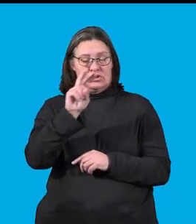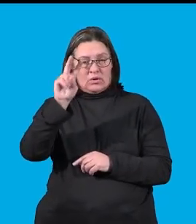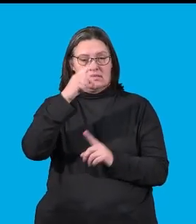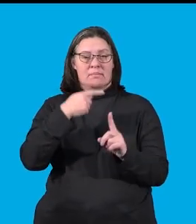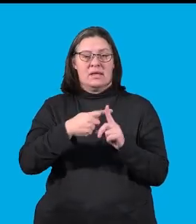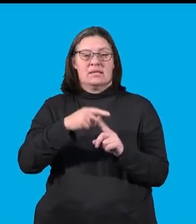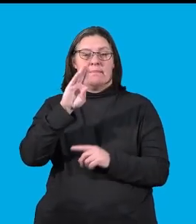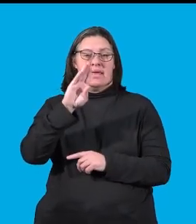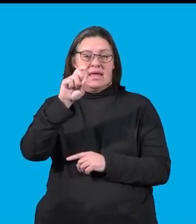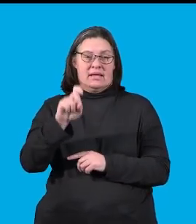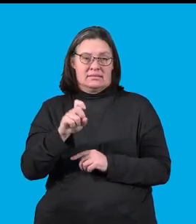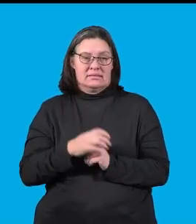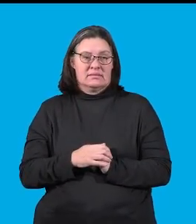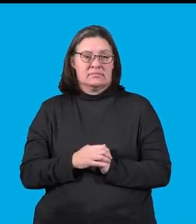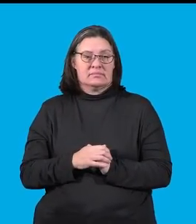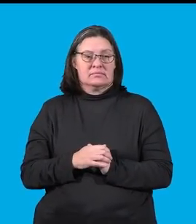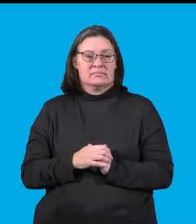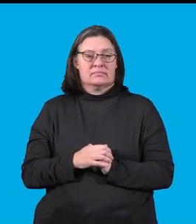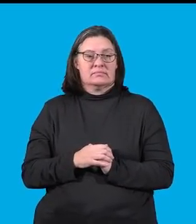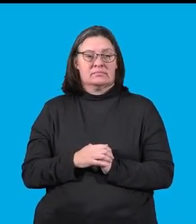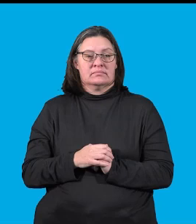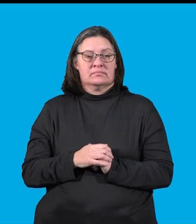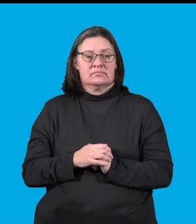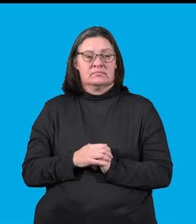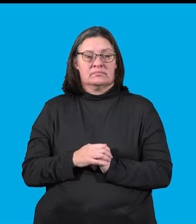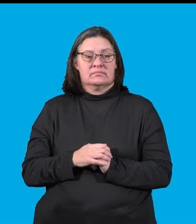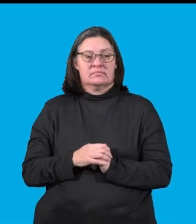ax squared plus bx